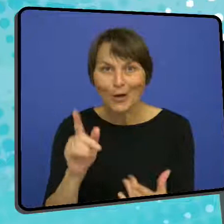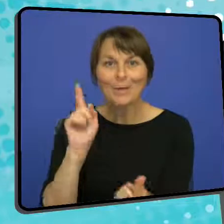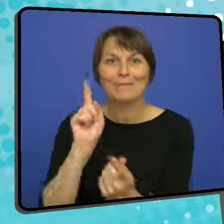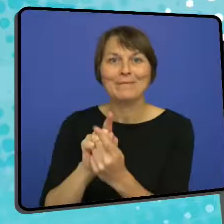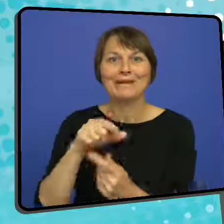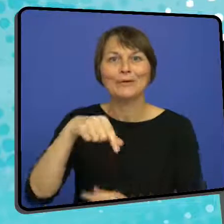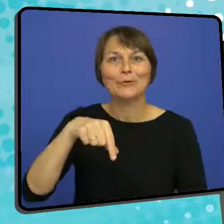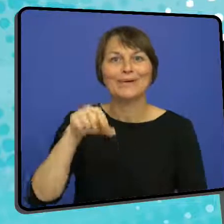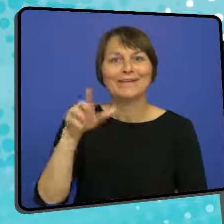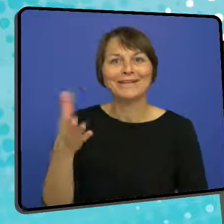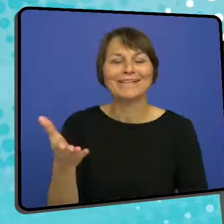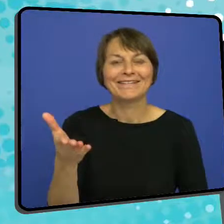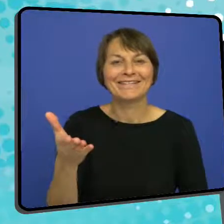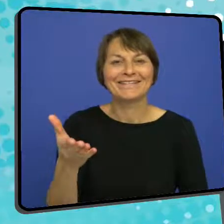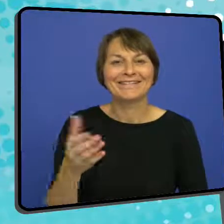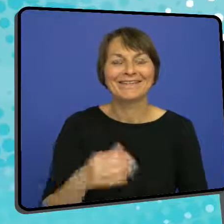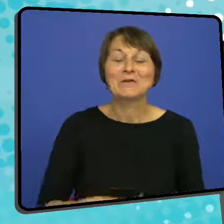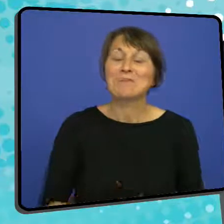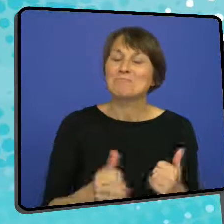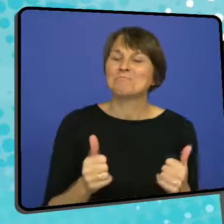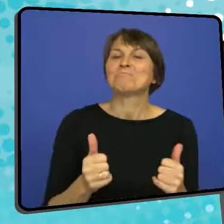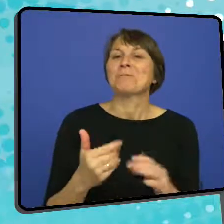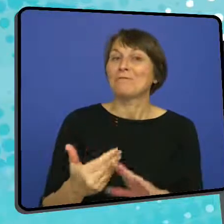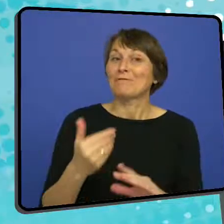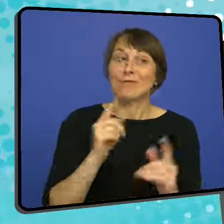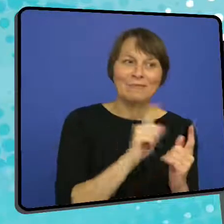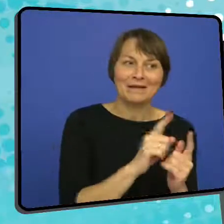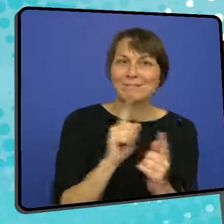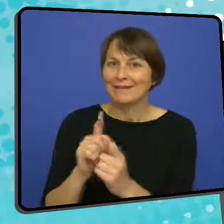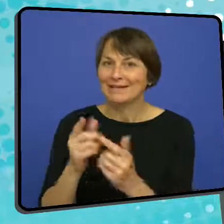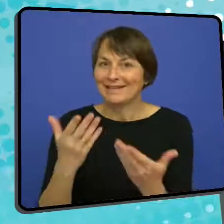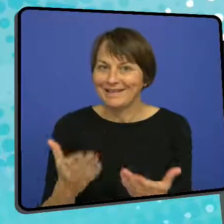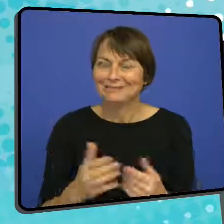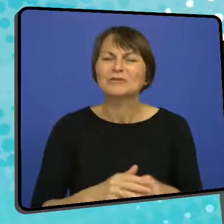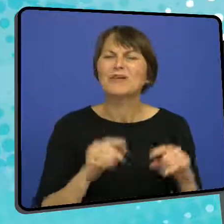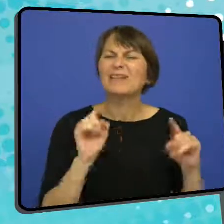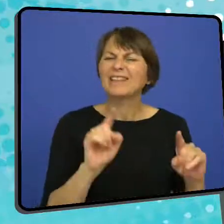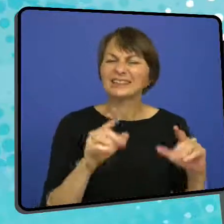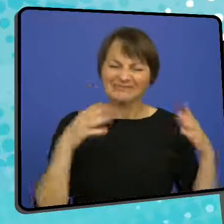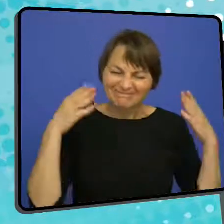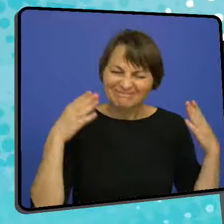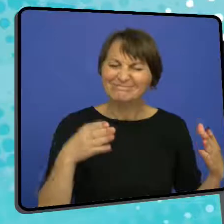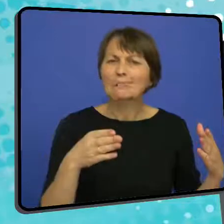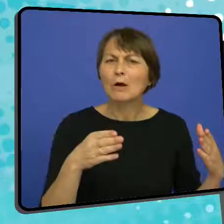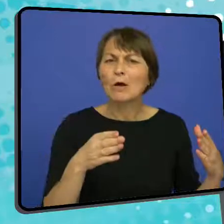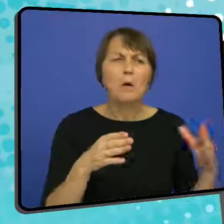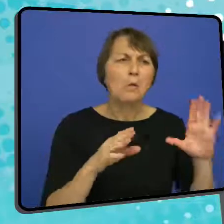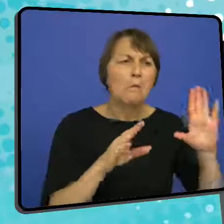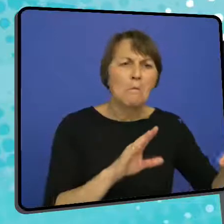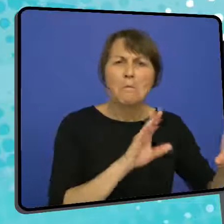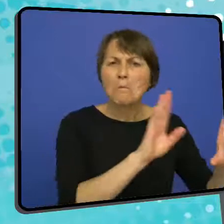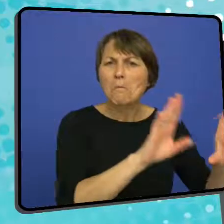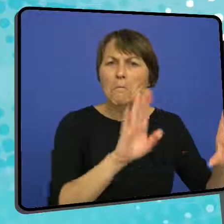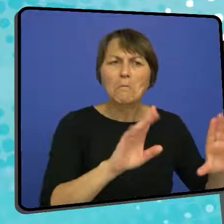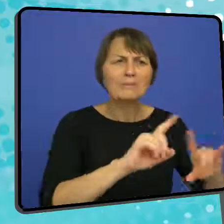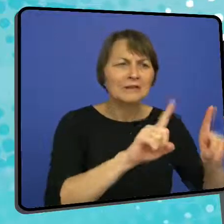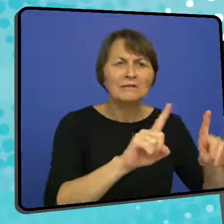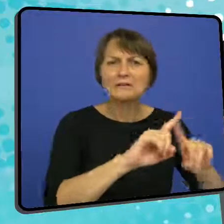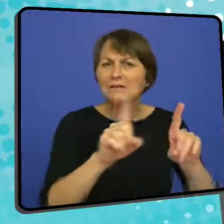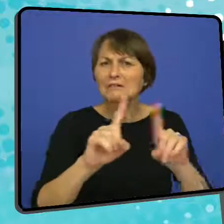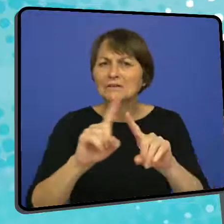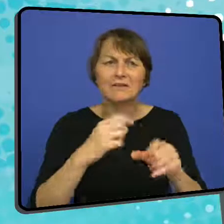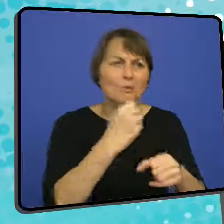Then... obviously, like, the main part of this show is to show all those different roles, and immediately he was like, you should speak to